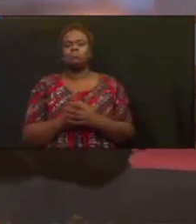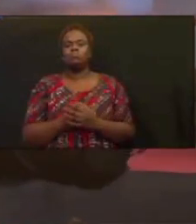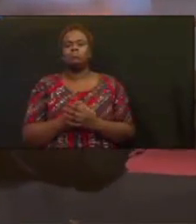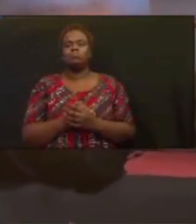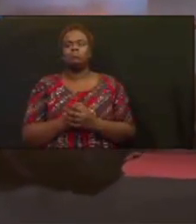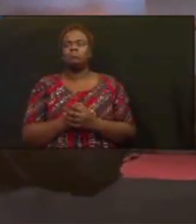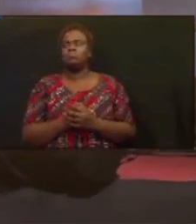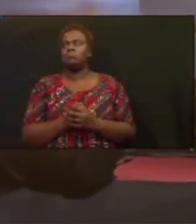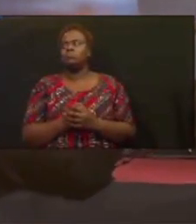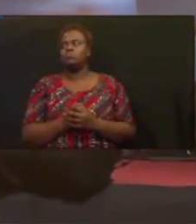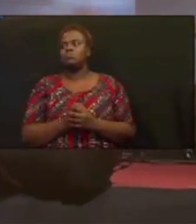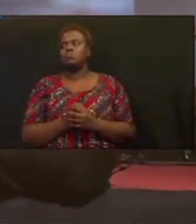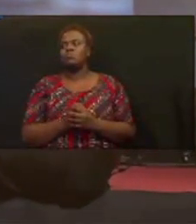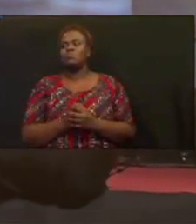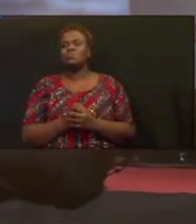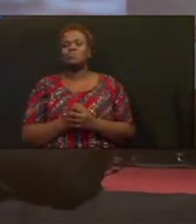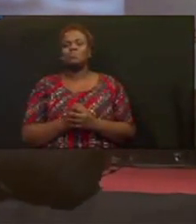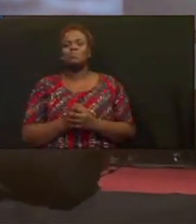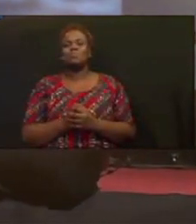pray.